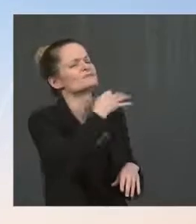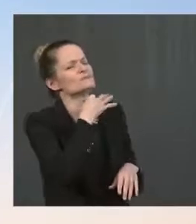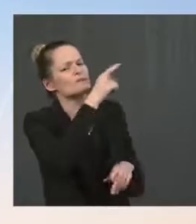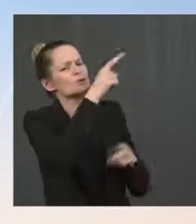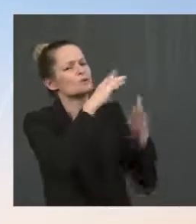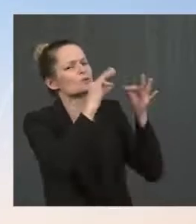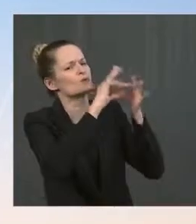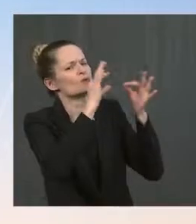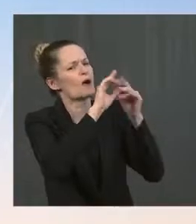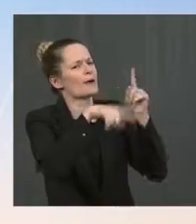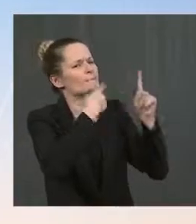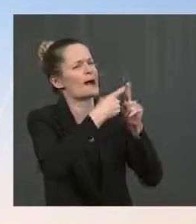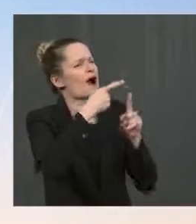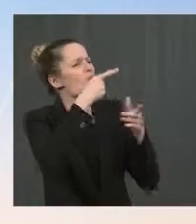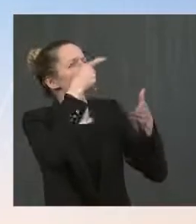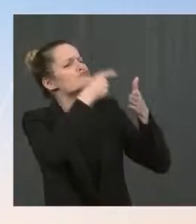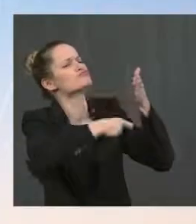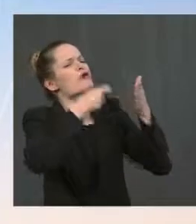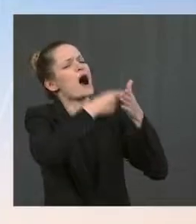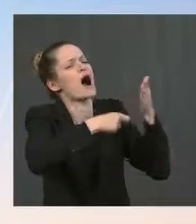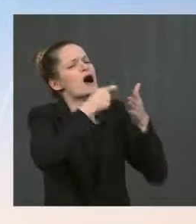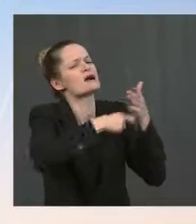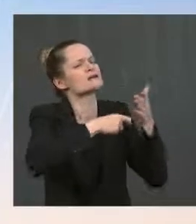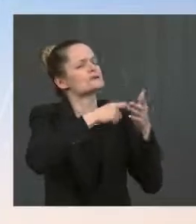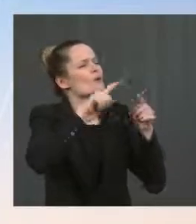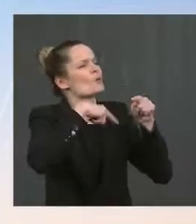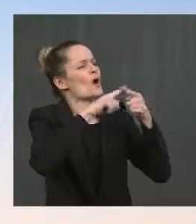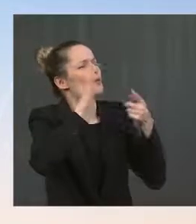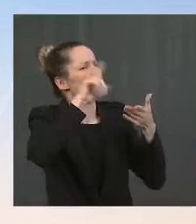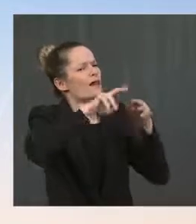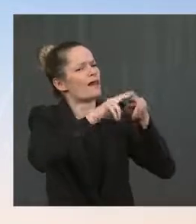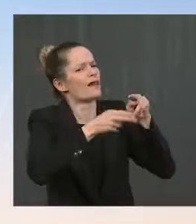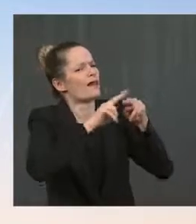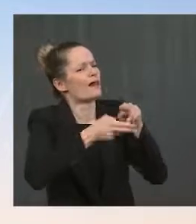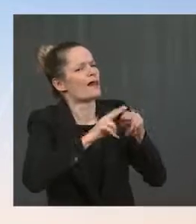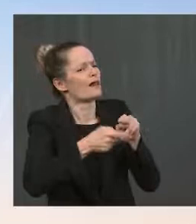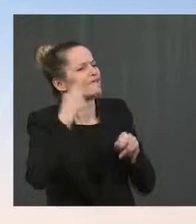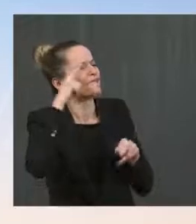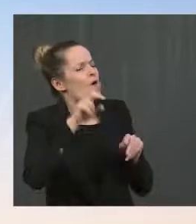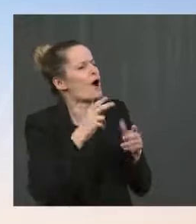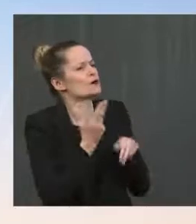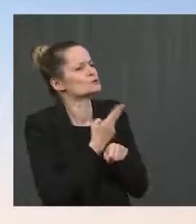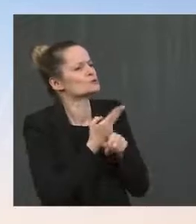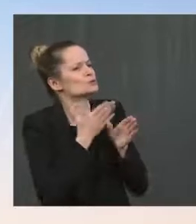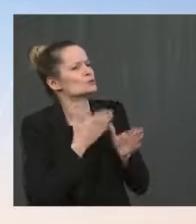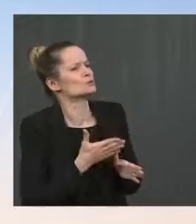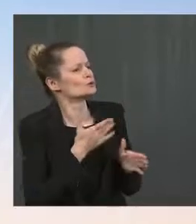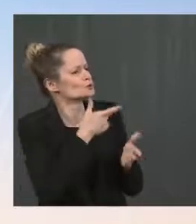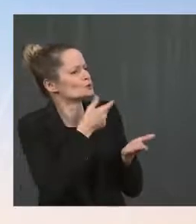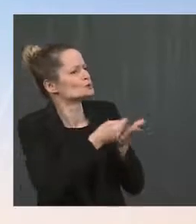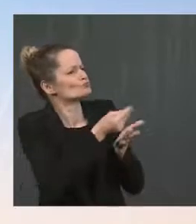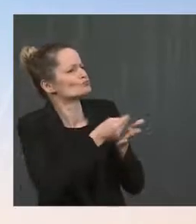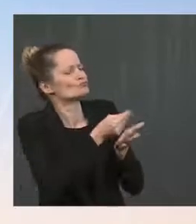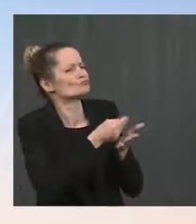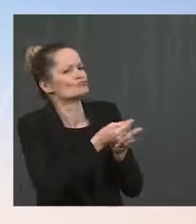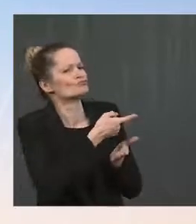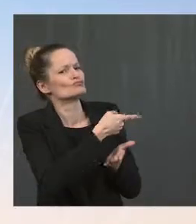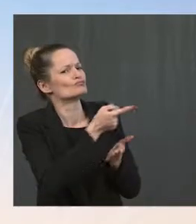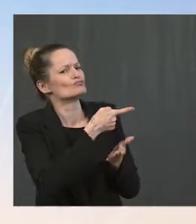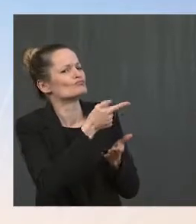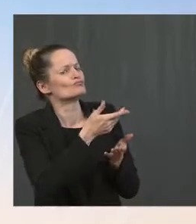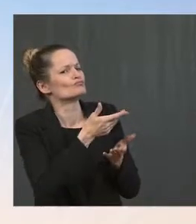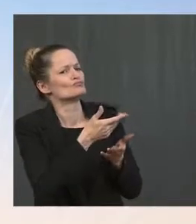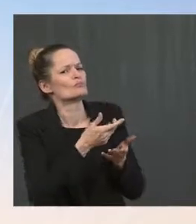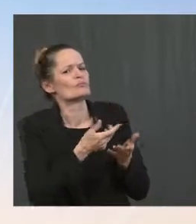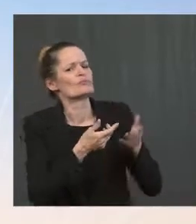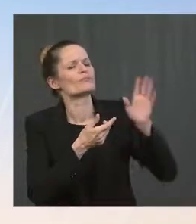and sort of trickle down into lower prices? Because these are problems that are pretty systemic and have been going on for a while. And then I have a question for